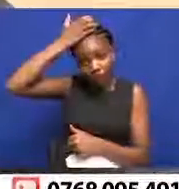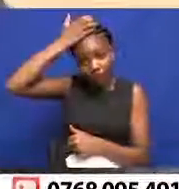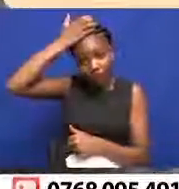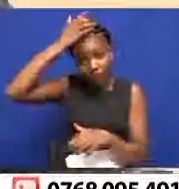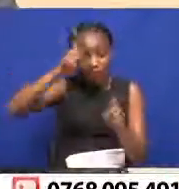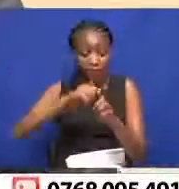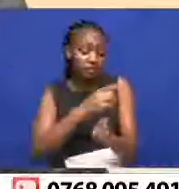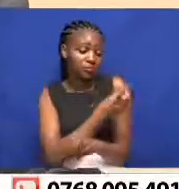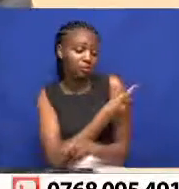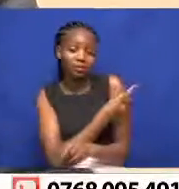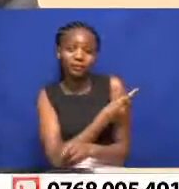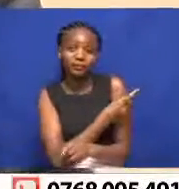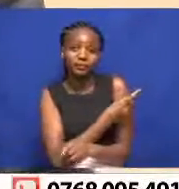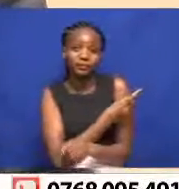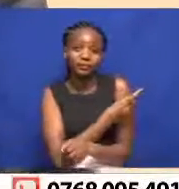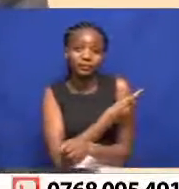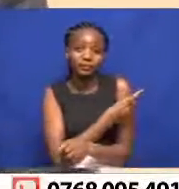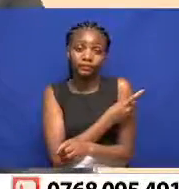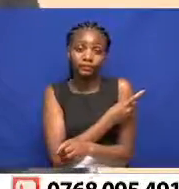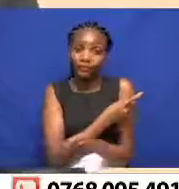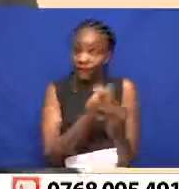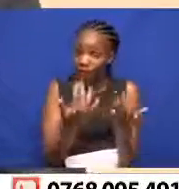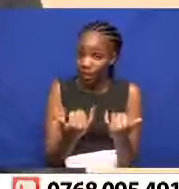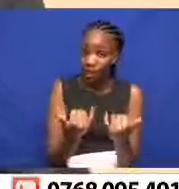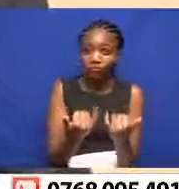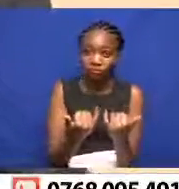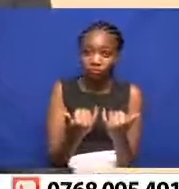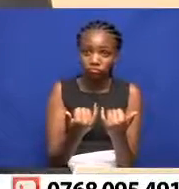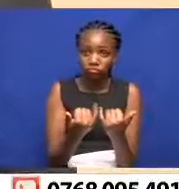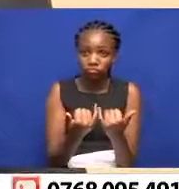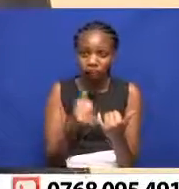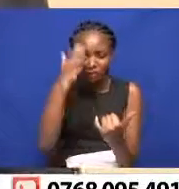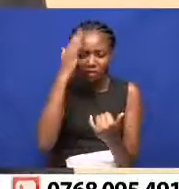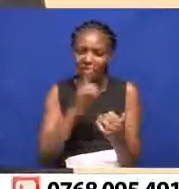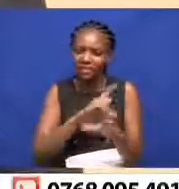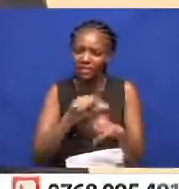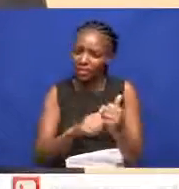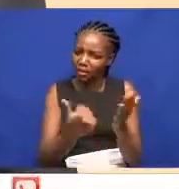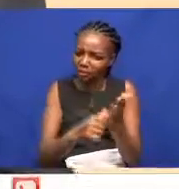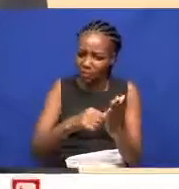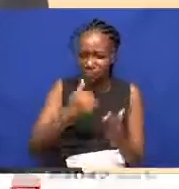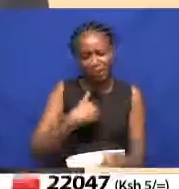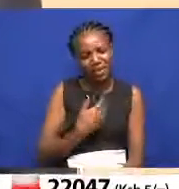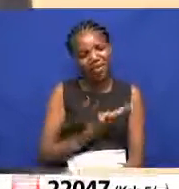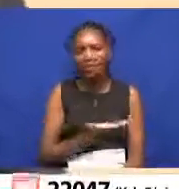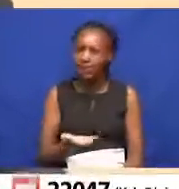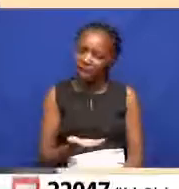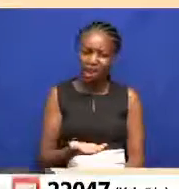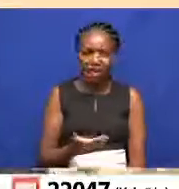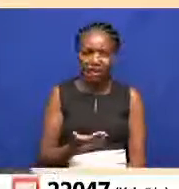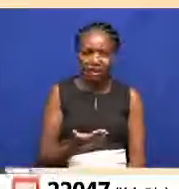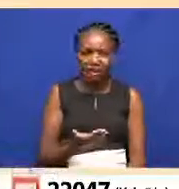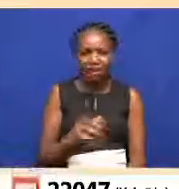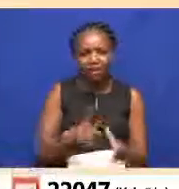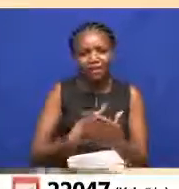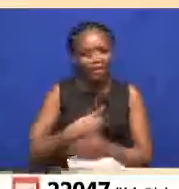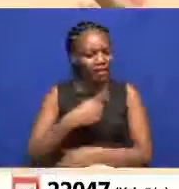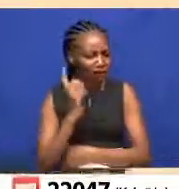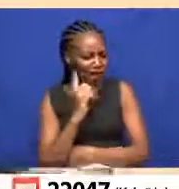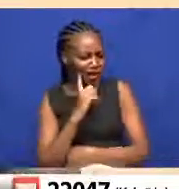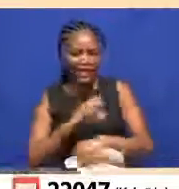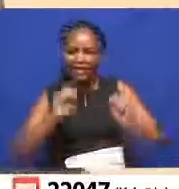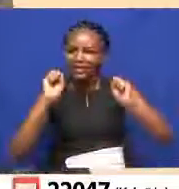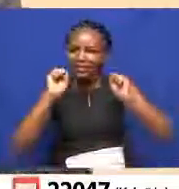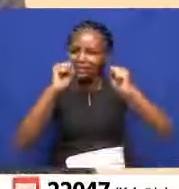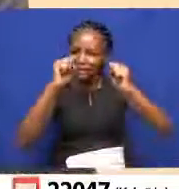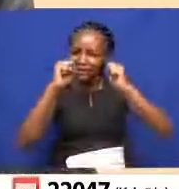the nurses union, is now saying they call a strike. And they know the problem we are in. So how will the strike sort